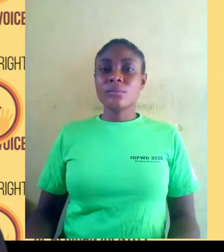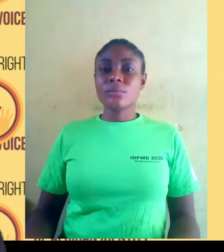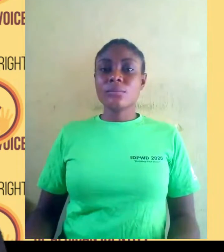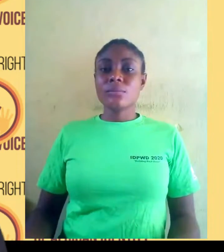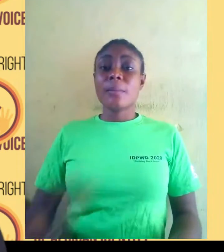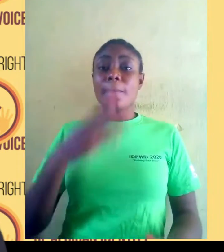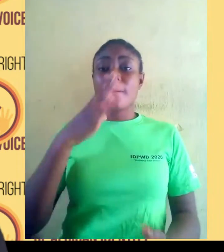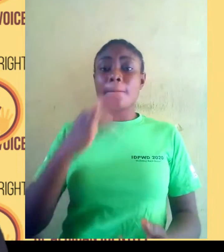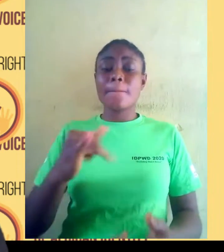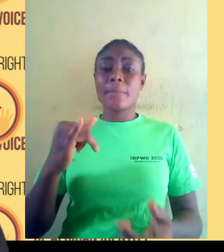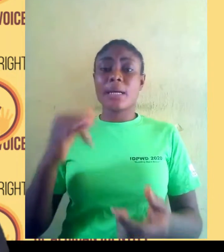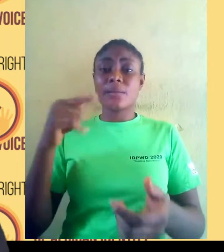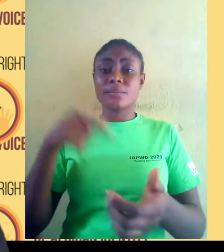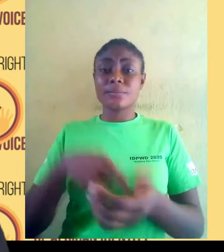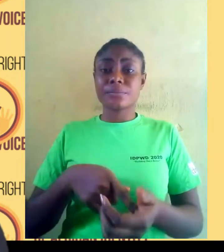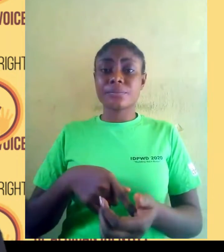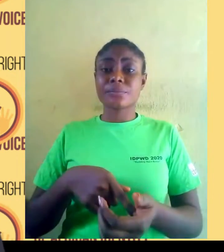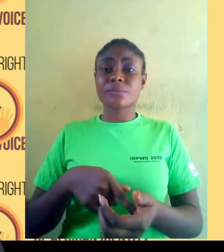that,